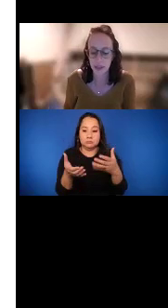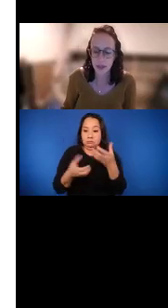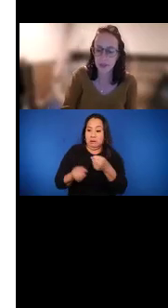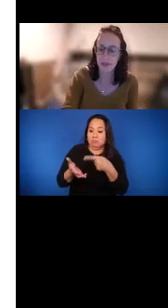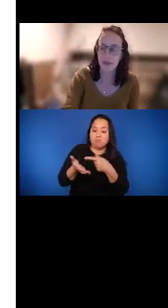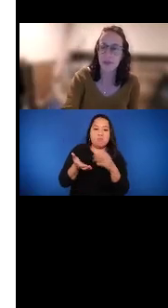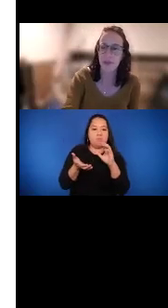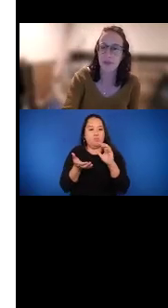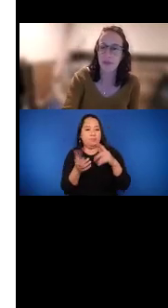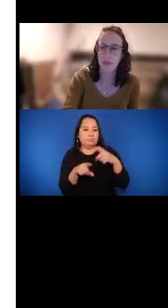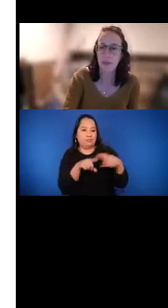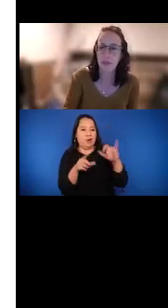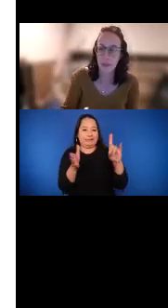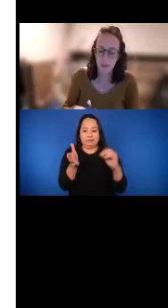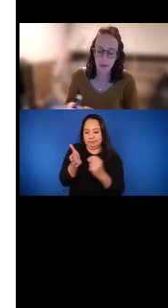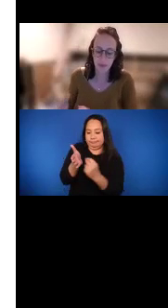method.